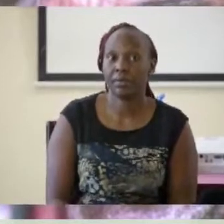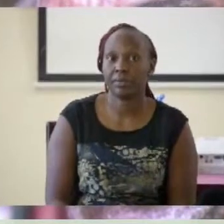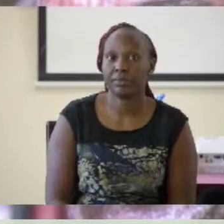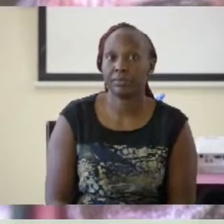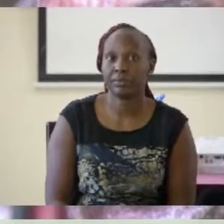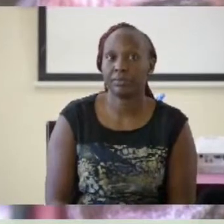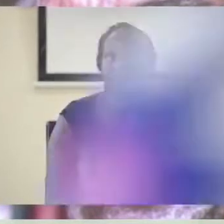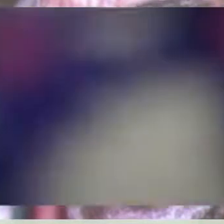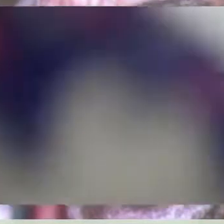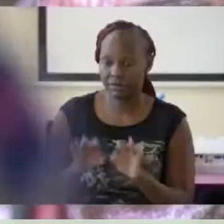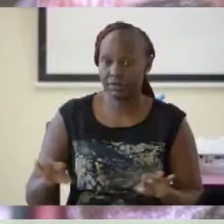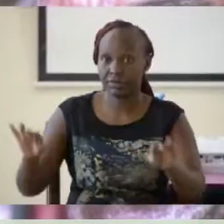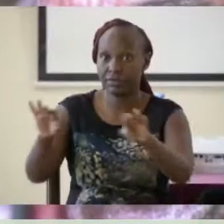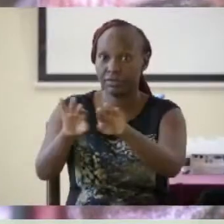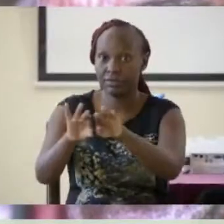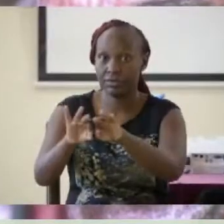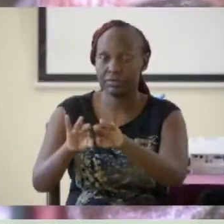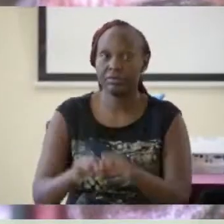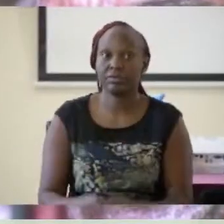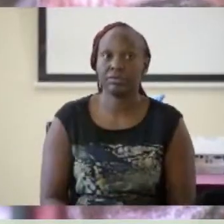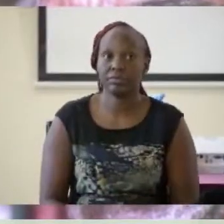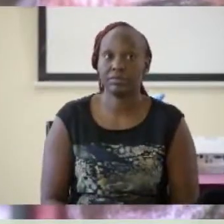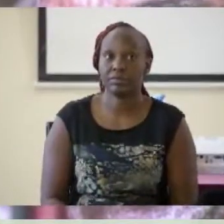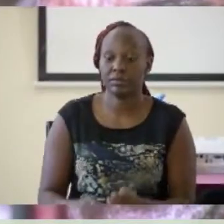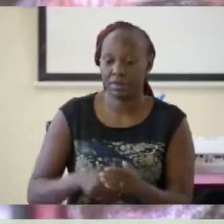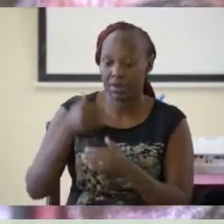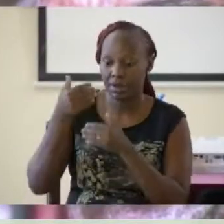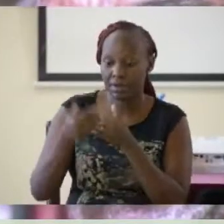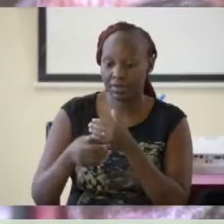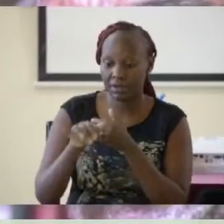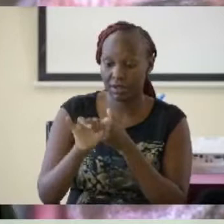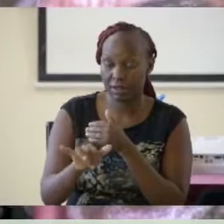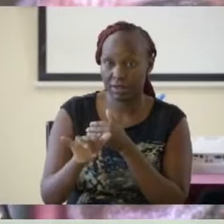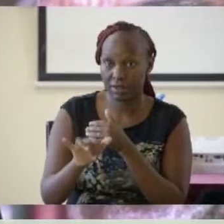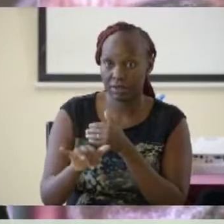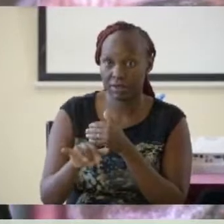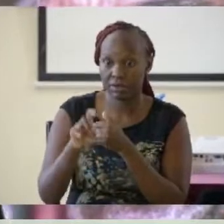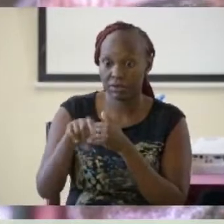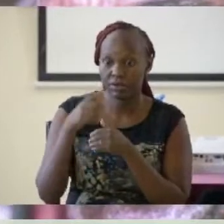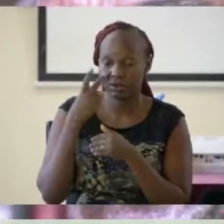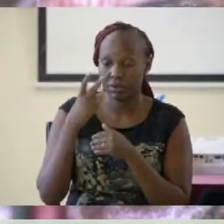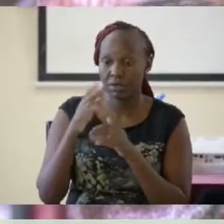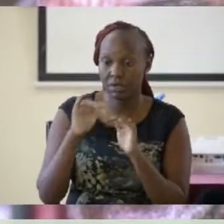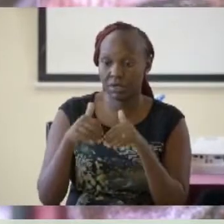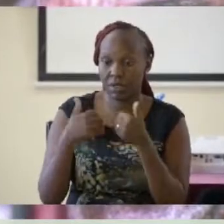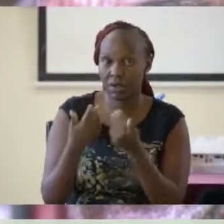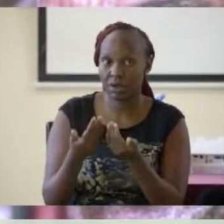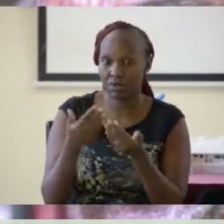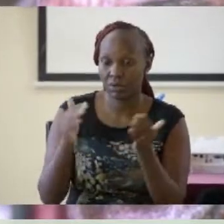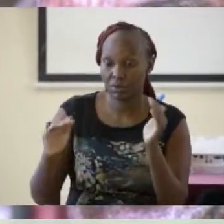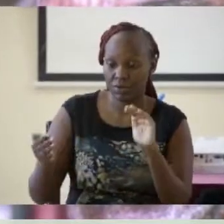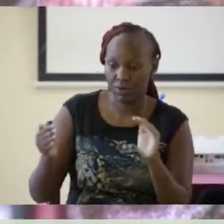in the field, and then after that, you want to see how you fared on